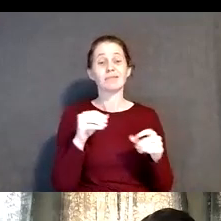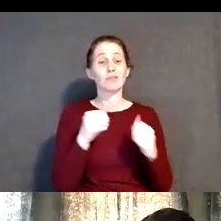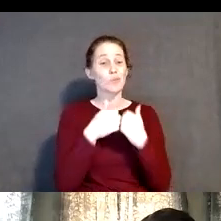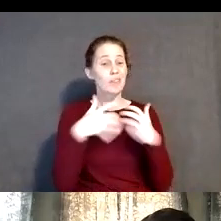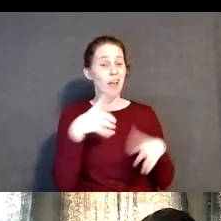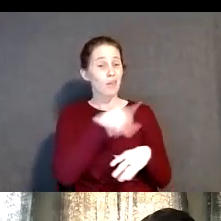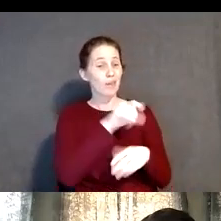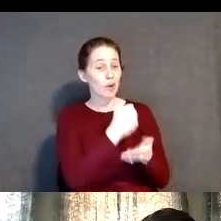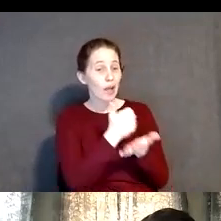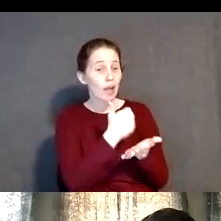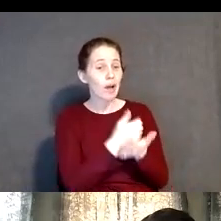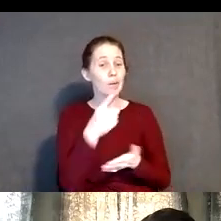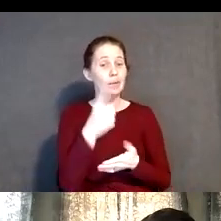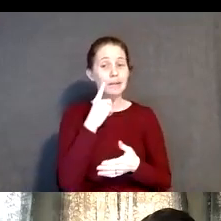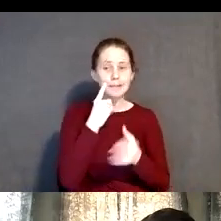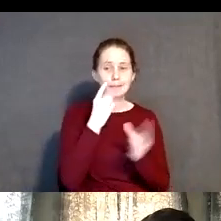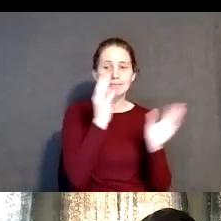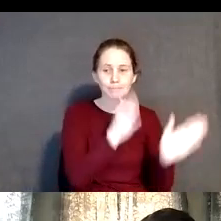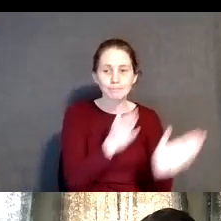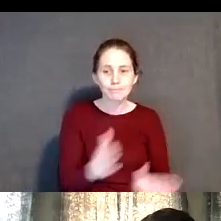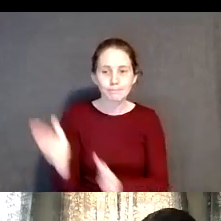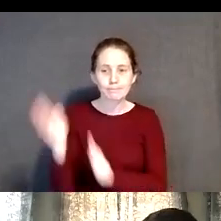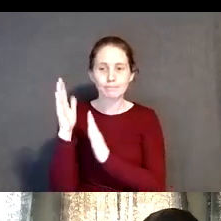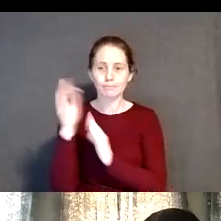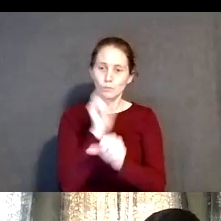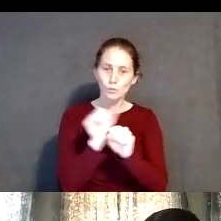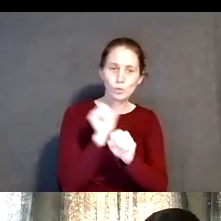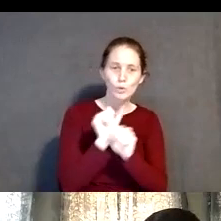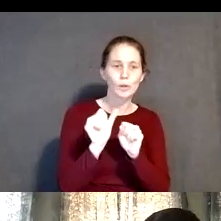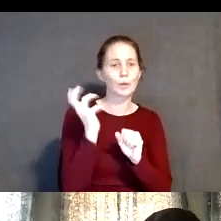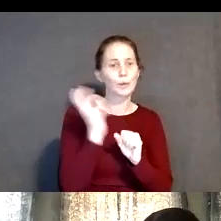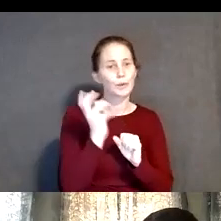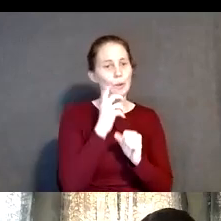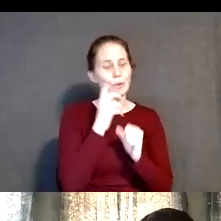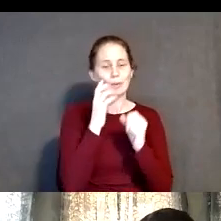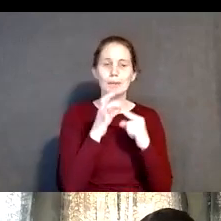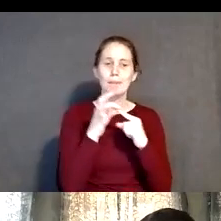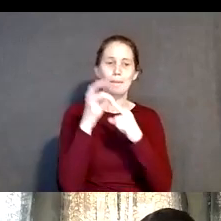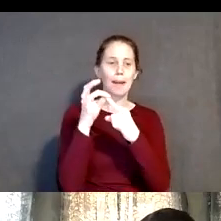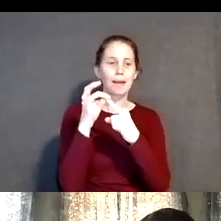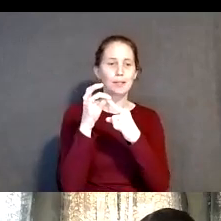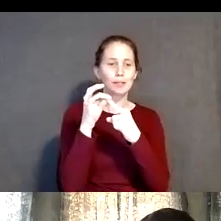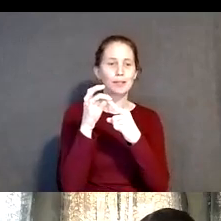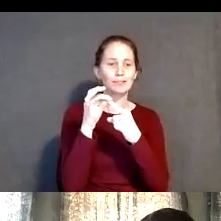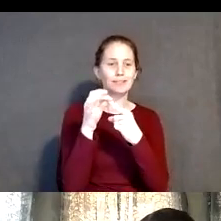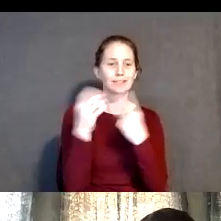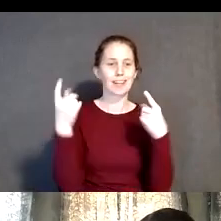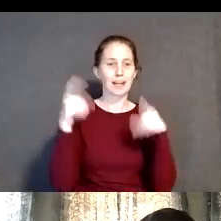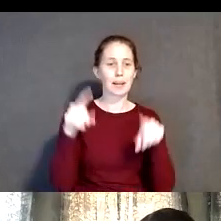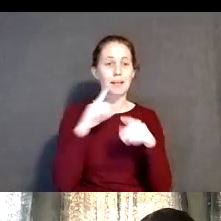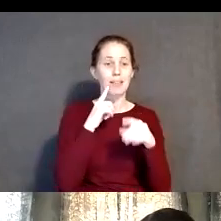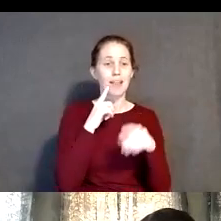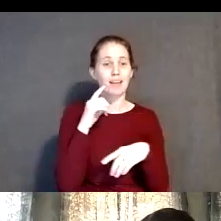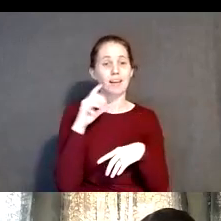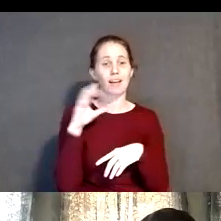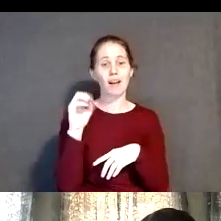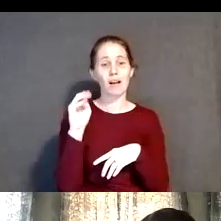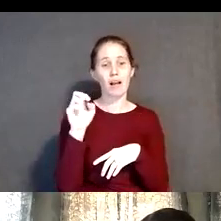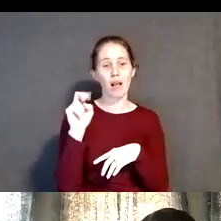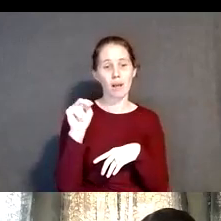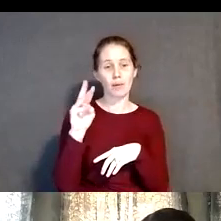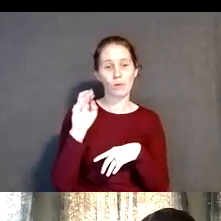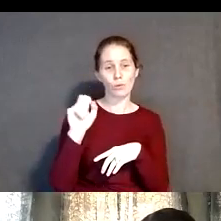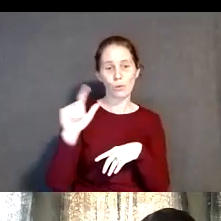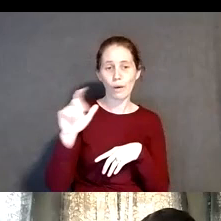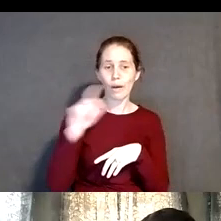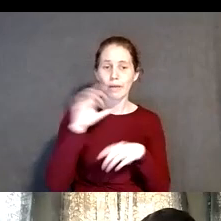Rob's tireless organizing, momentous occasions like the Commonwealth's Adoption Act of 79,